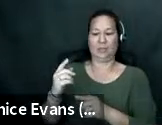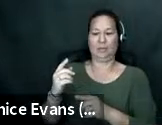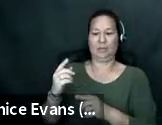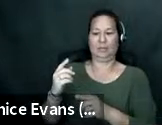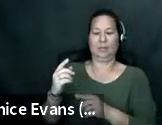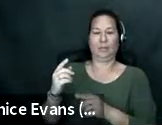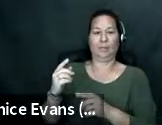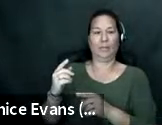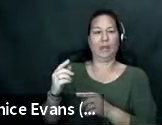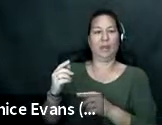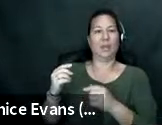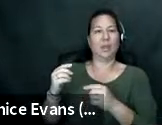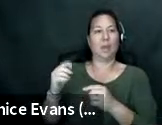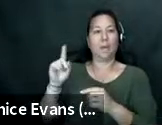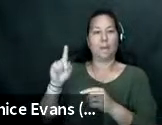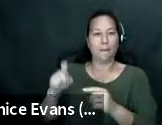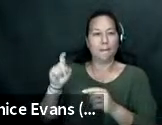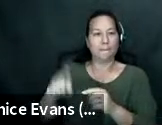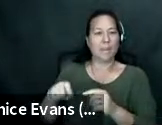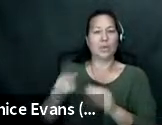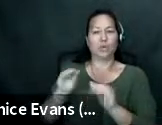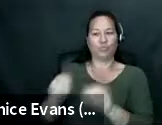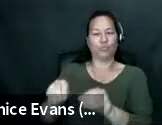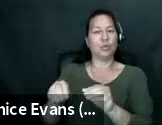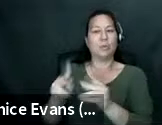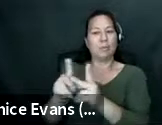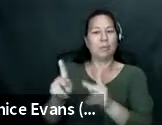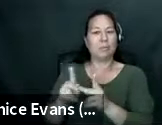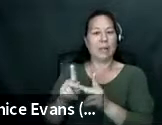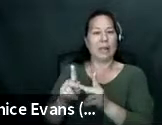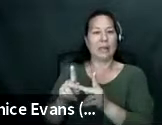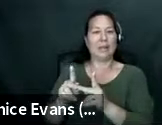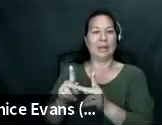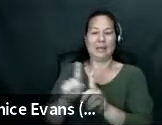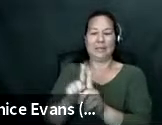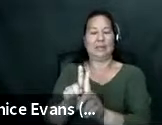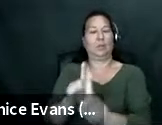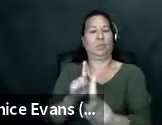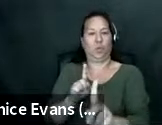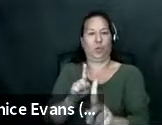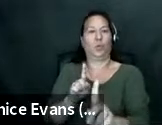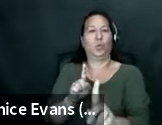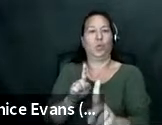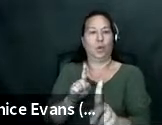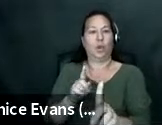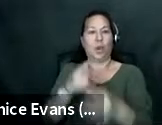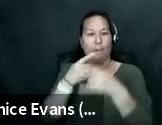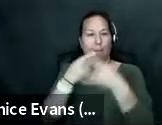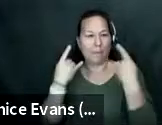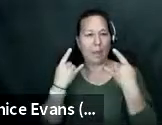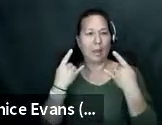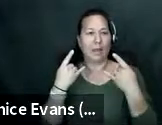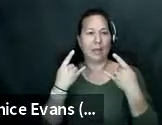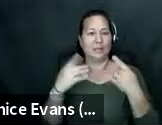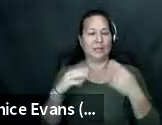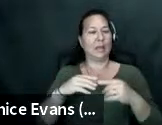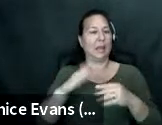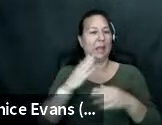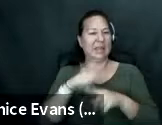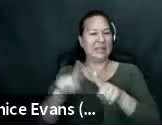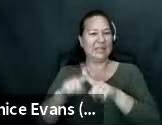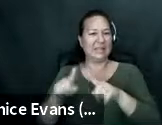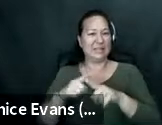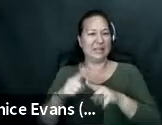use of physical distancing and barriers. We encourage you to review the Cal OSHA COVID-19 Prevention